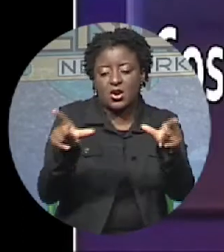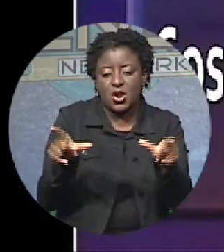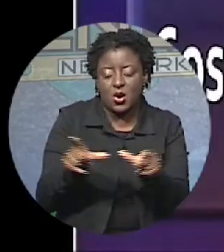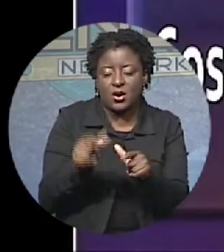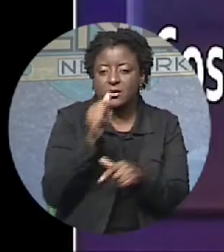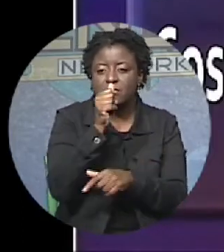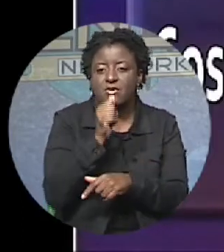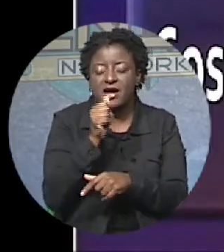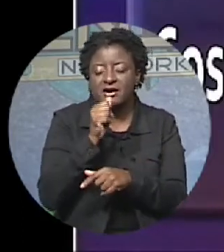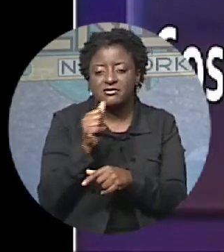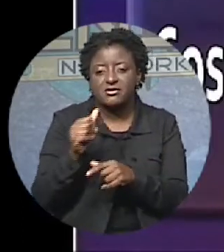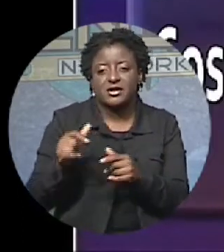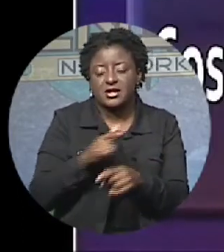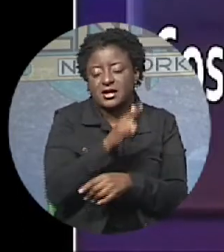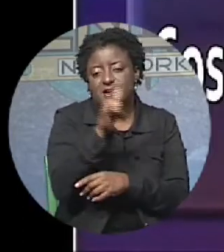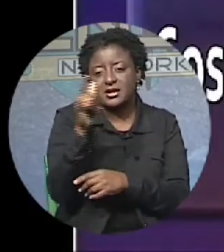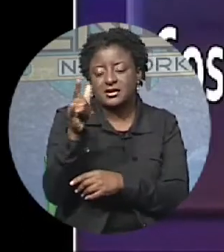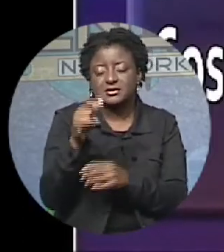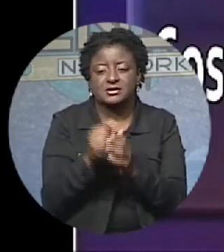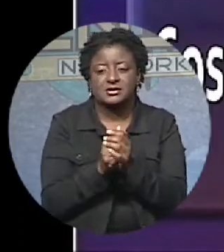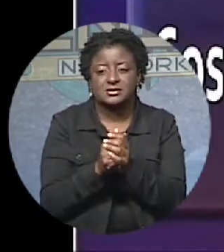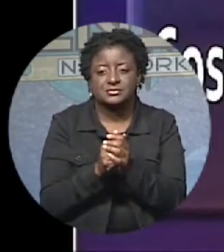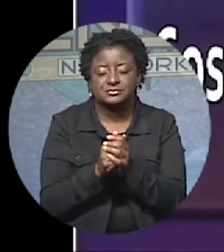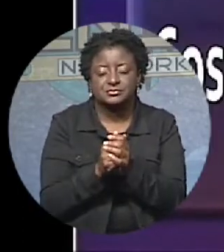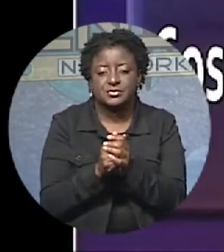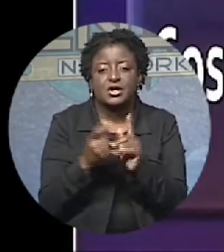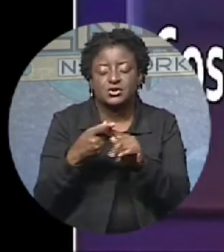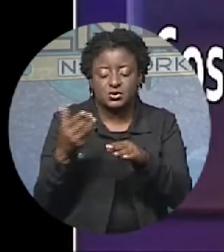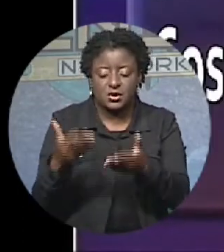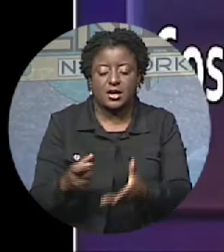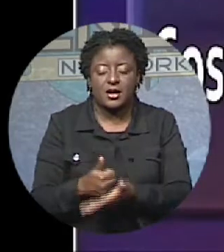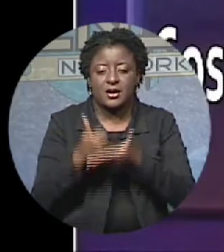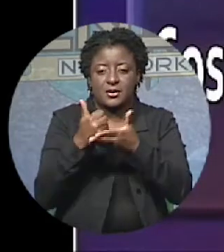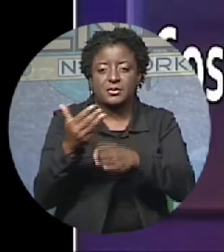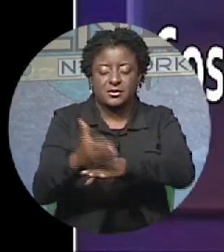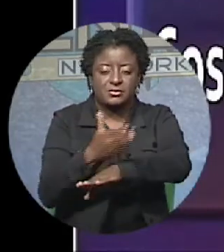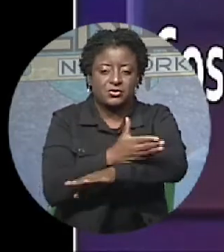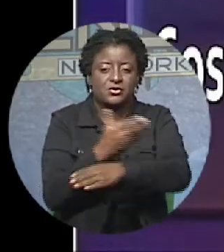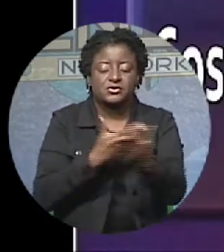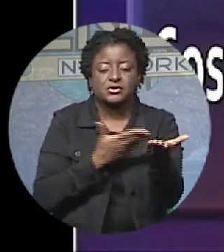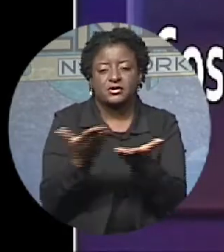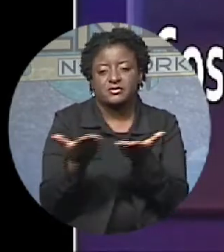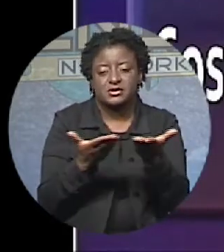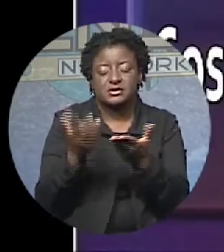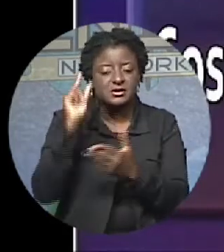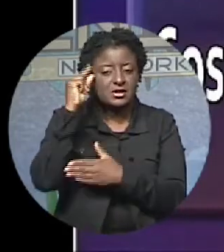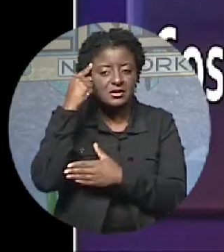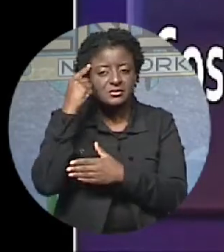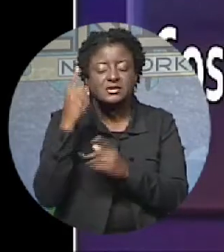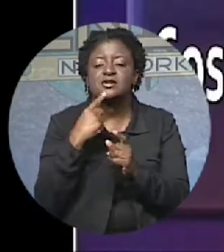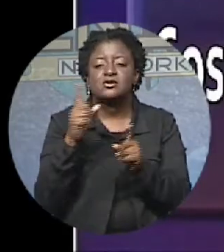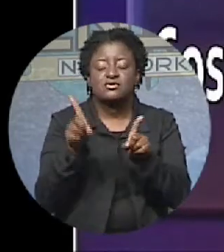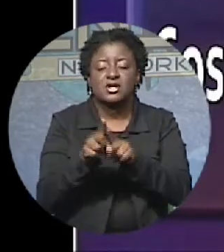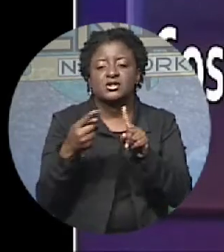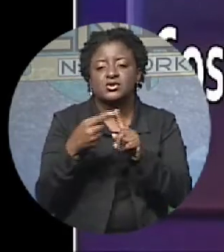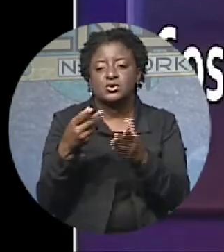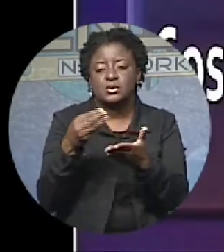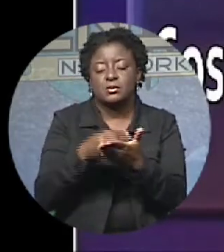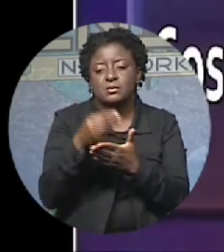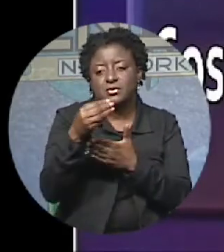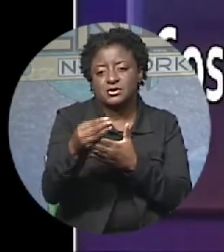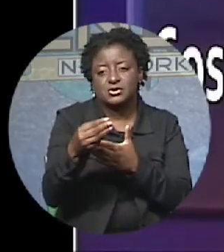international airlines servicing the Florida market. To help improve services for Bahamas Air, the government agreed in its last budget to purchase a